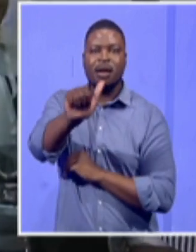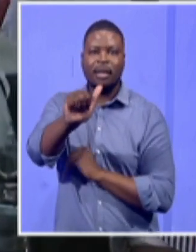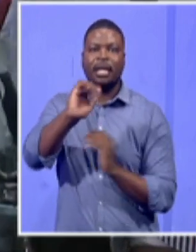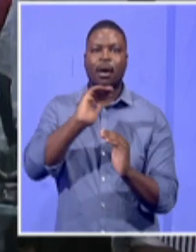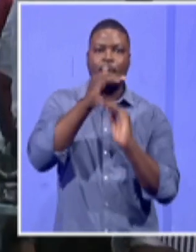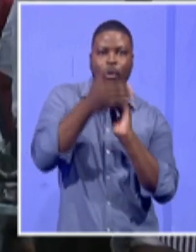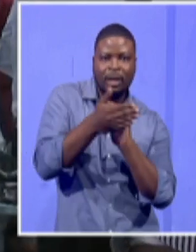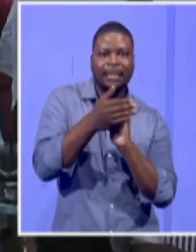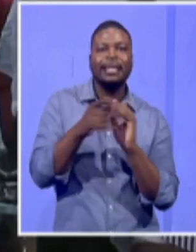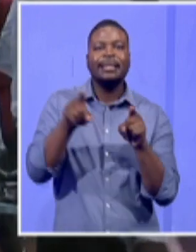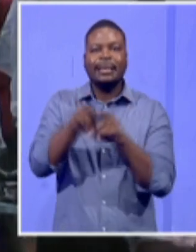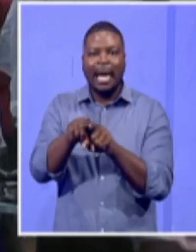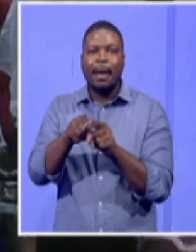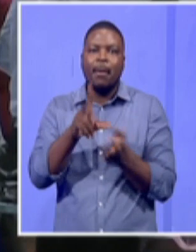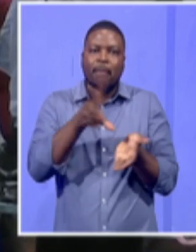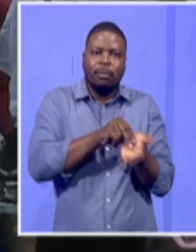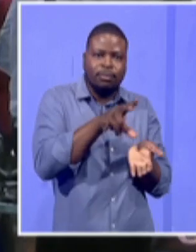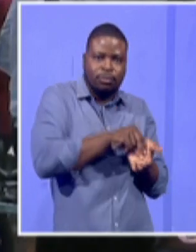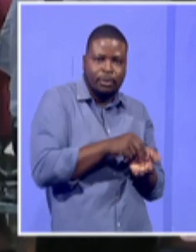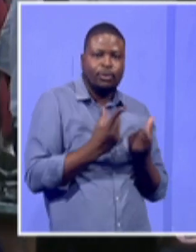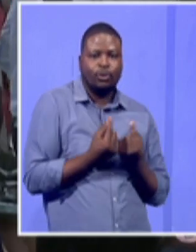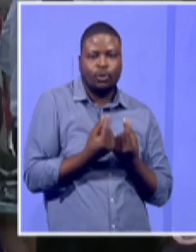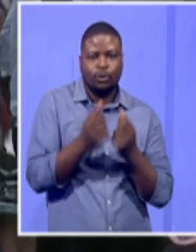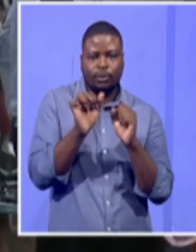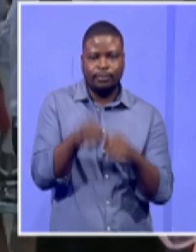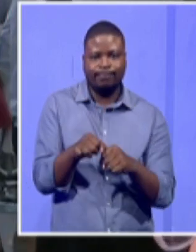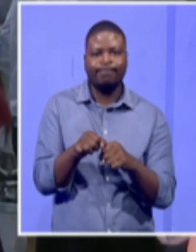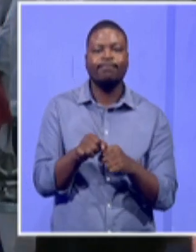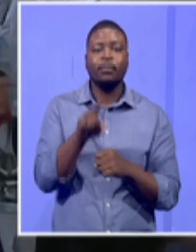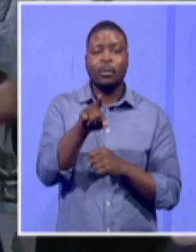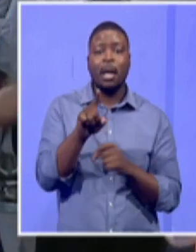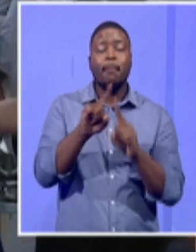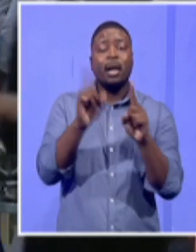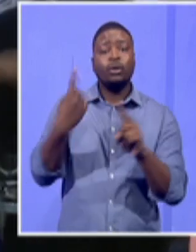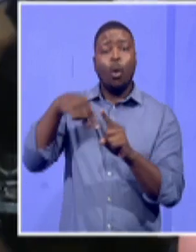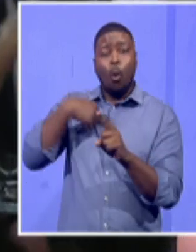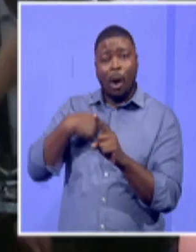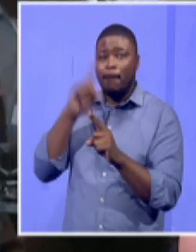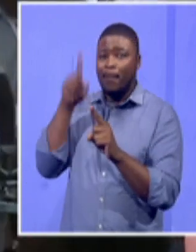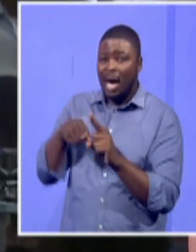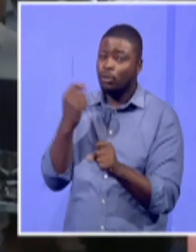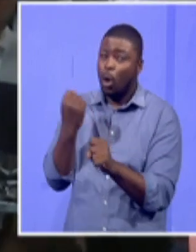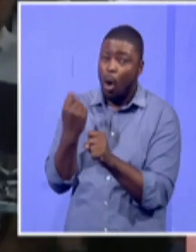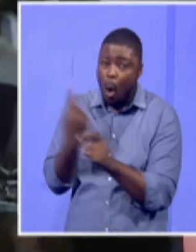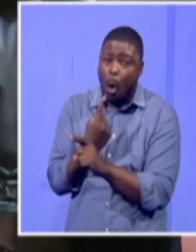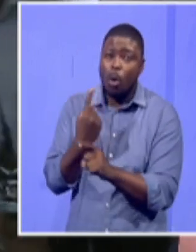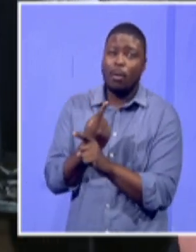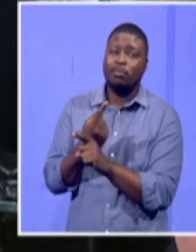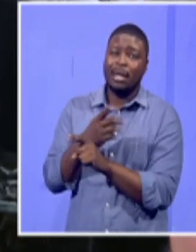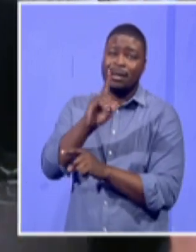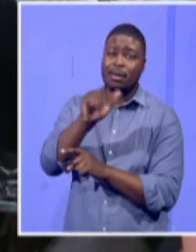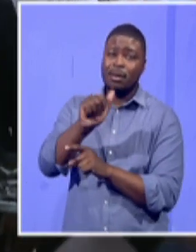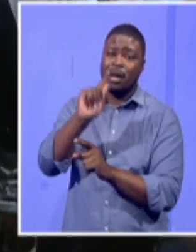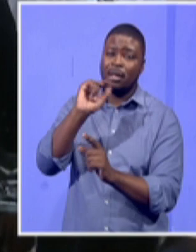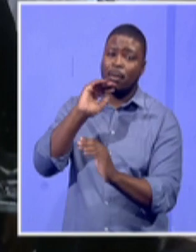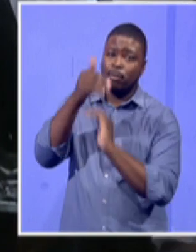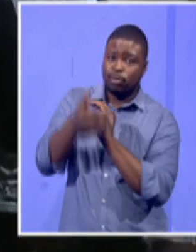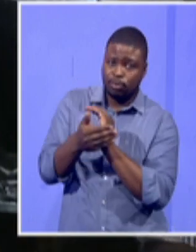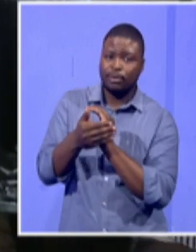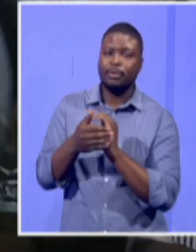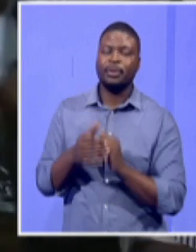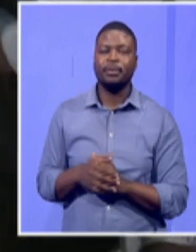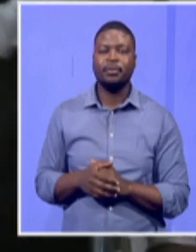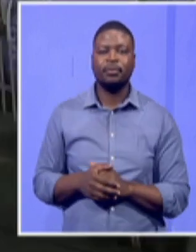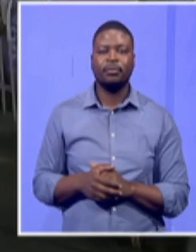essentially, data is the new currency. So we need to protect data with all that we have. What is